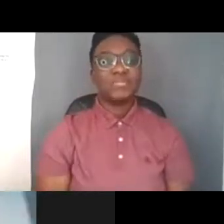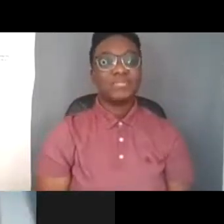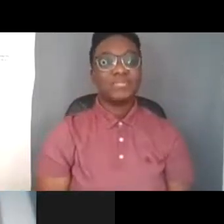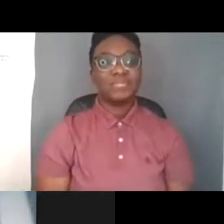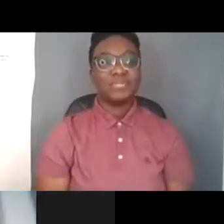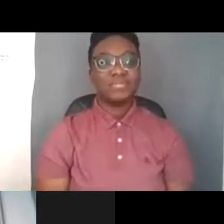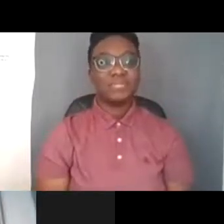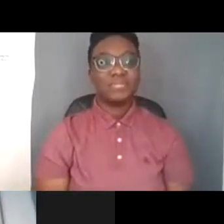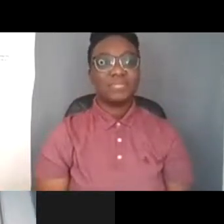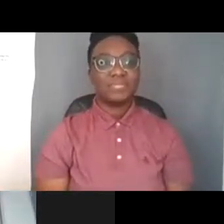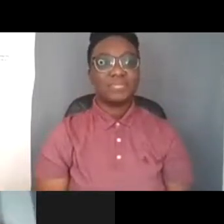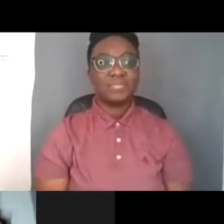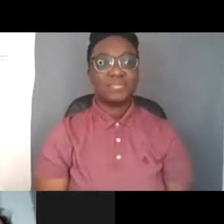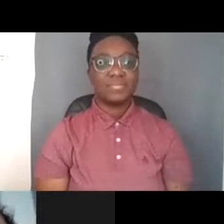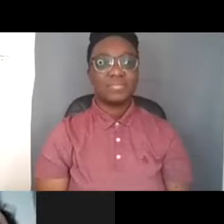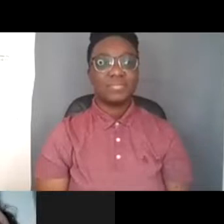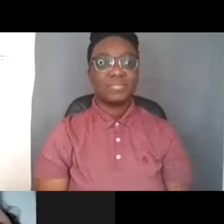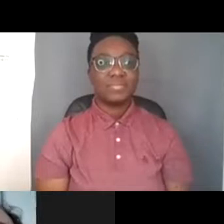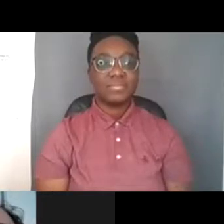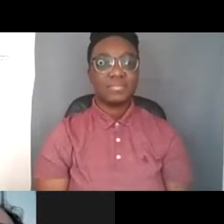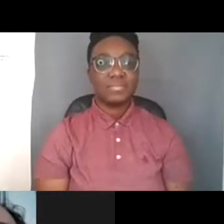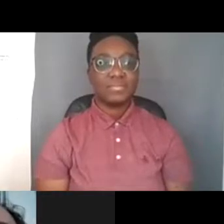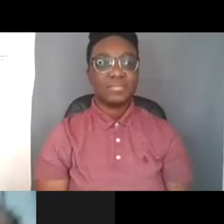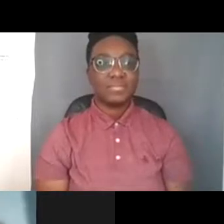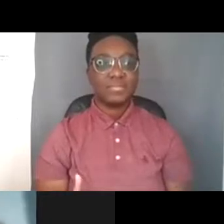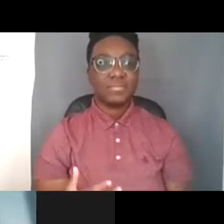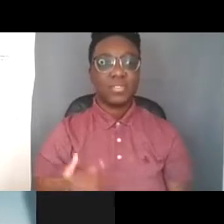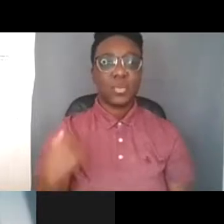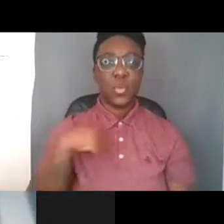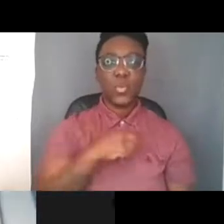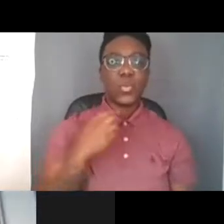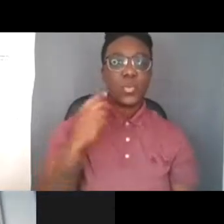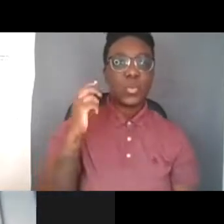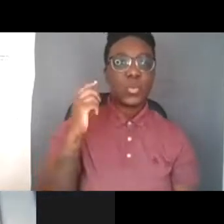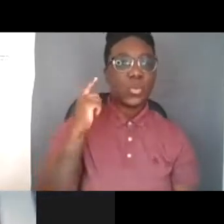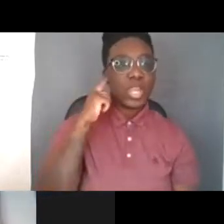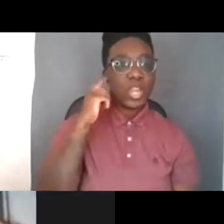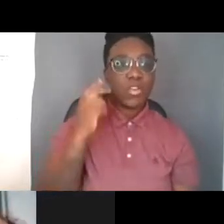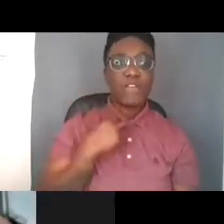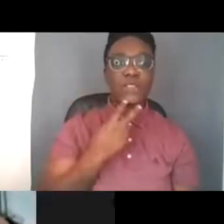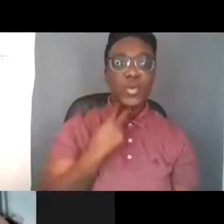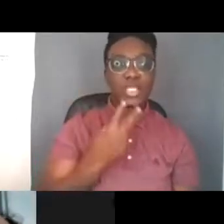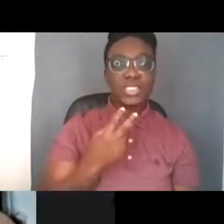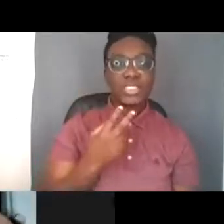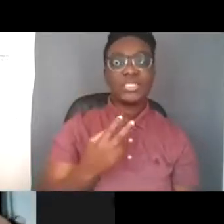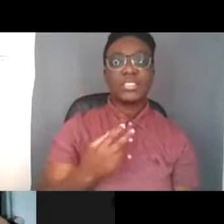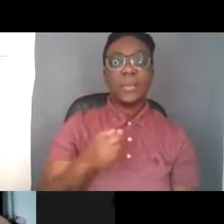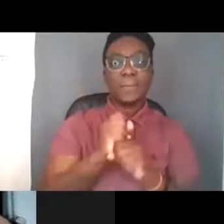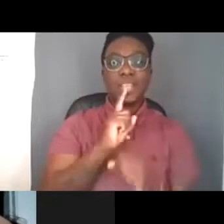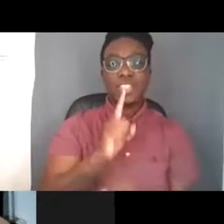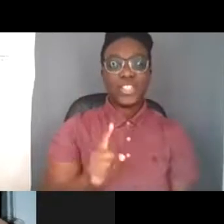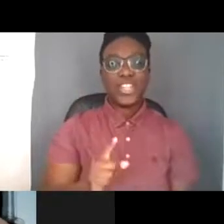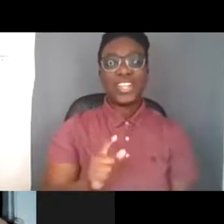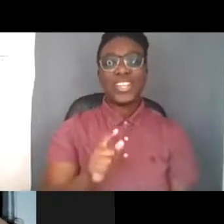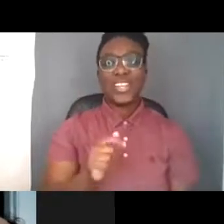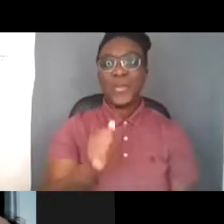and boy, does she have lovely things to say about you. Oh, we hear voices talking. Whoops. Be sure you're muted unless you're on the